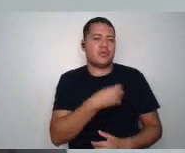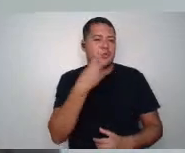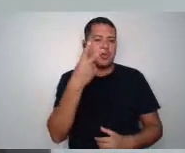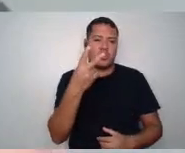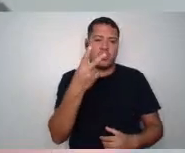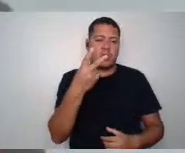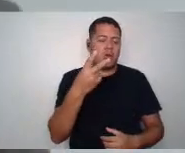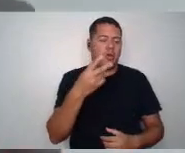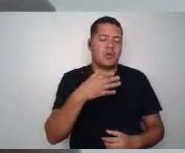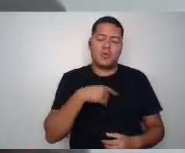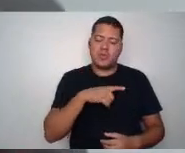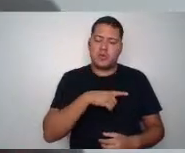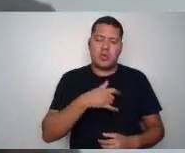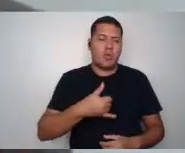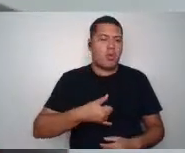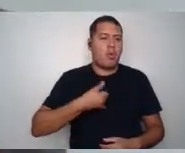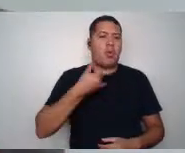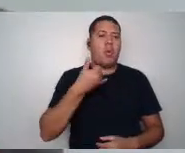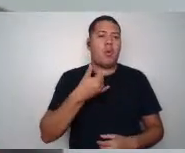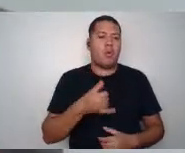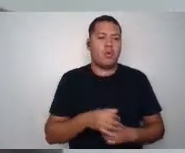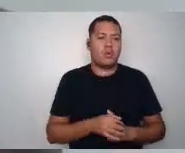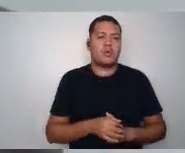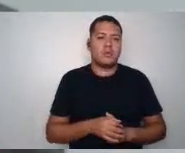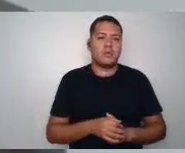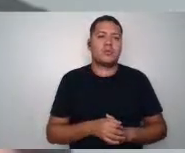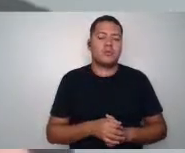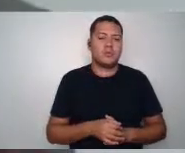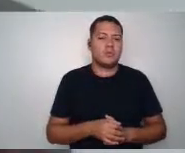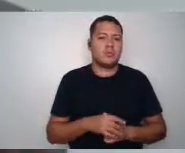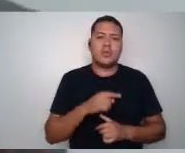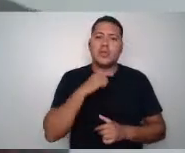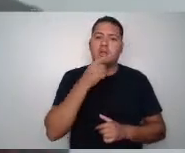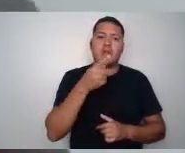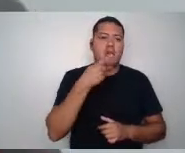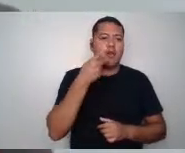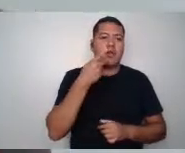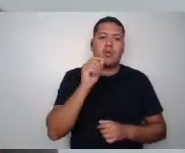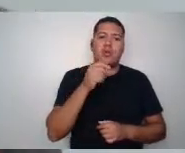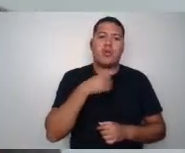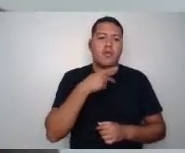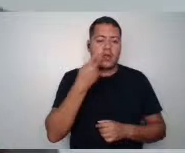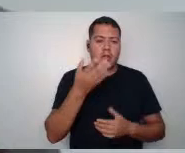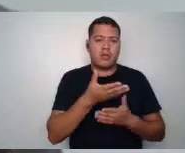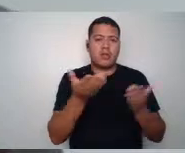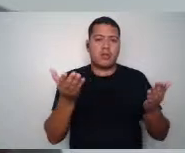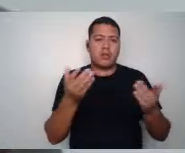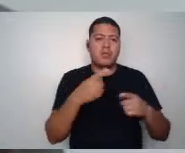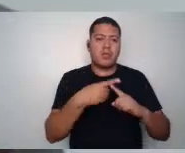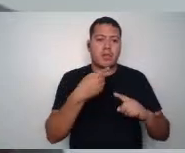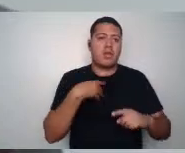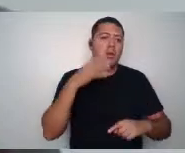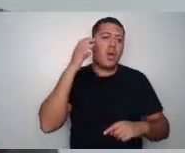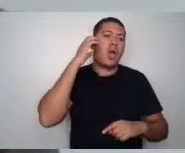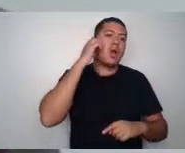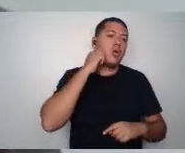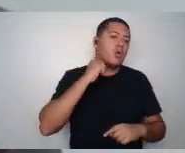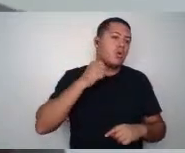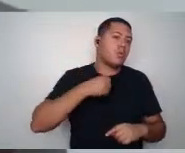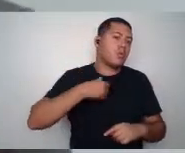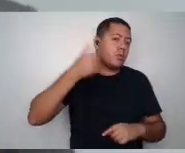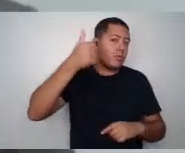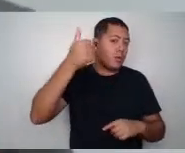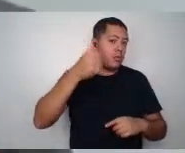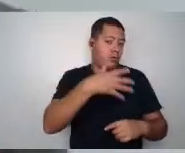Nowadays, I'm married and I have 2 children. Nobody told me what I'm about to tell you, but when I adopted my